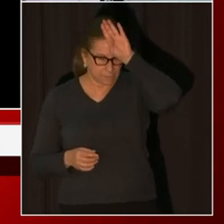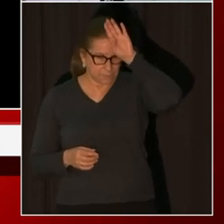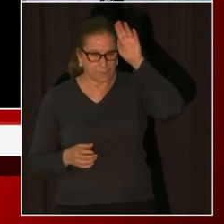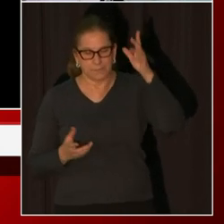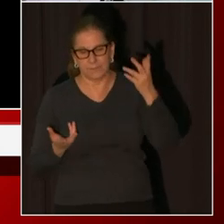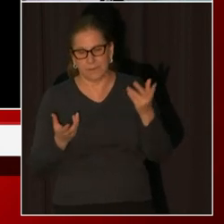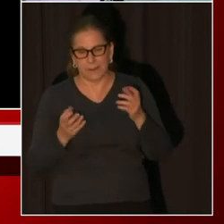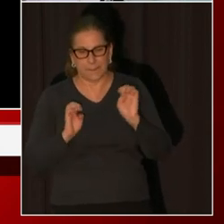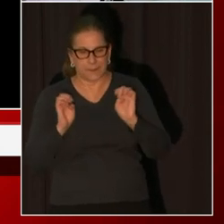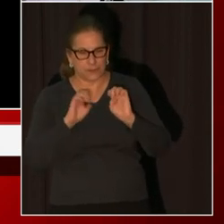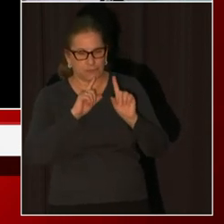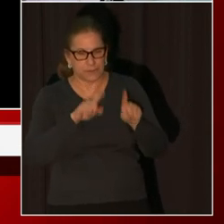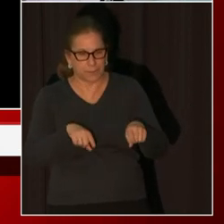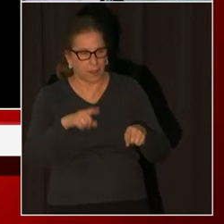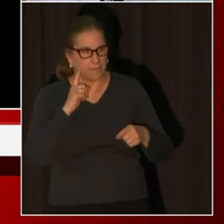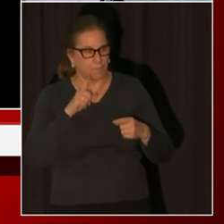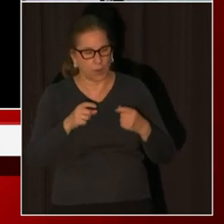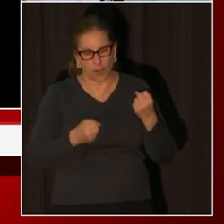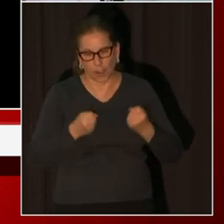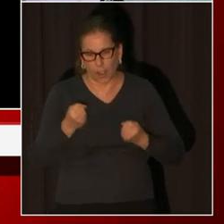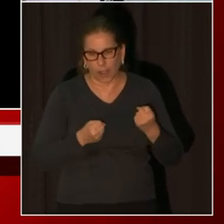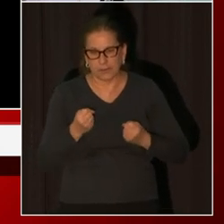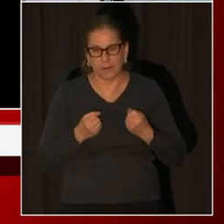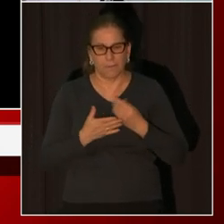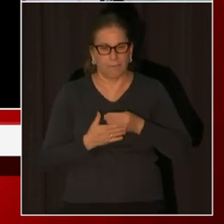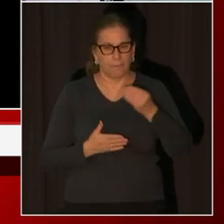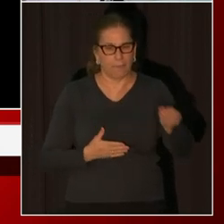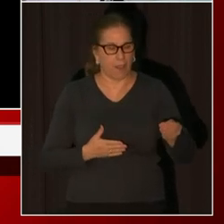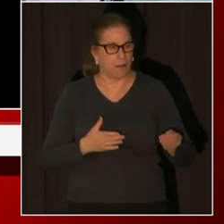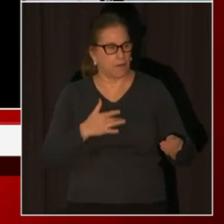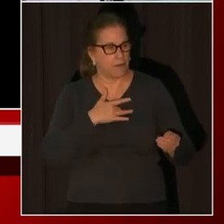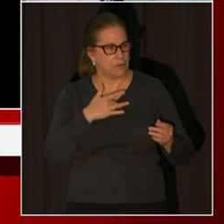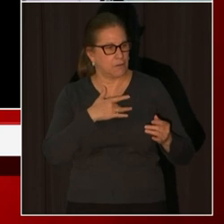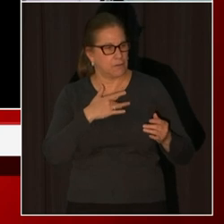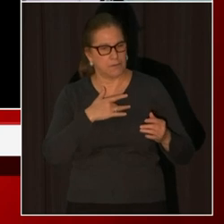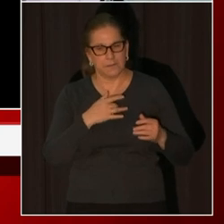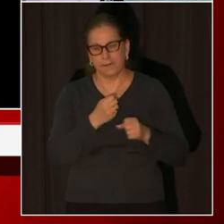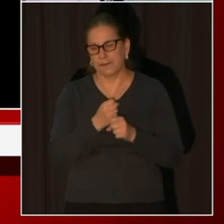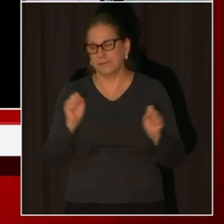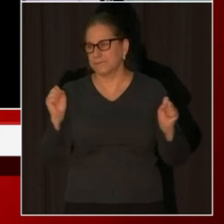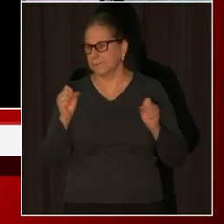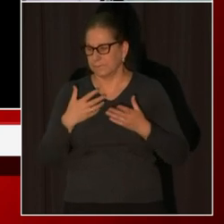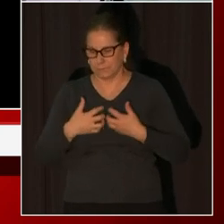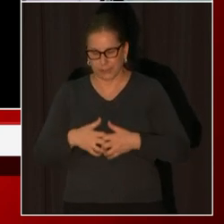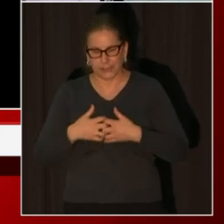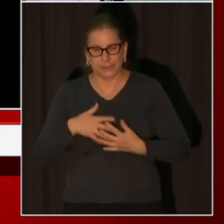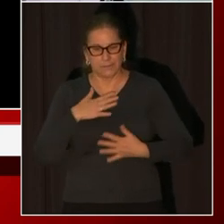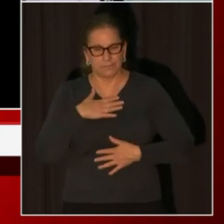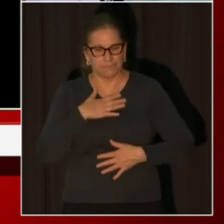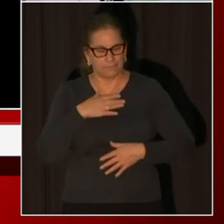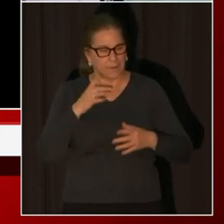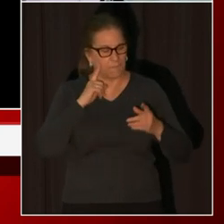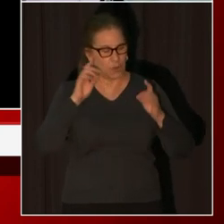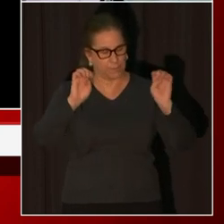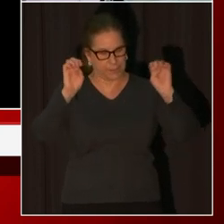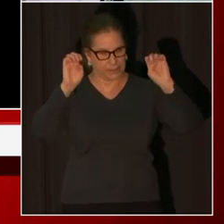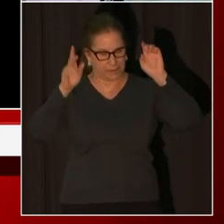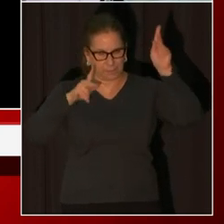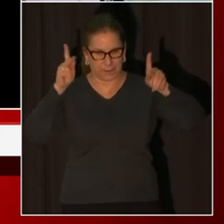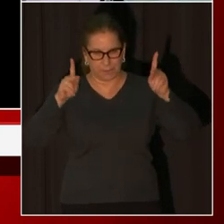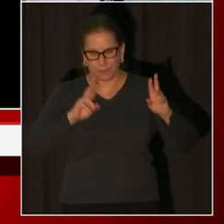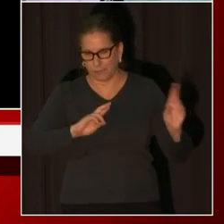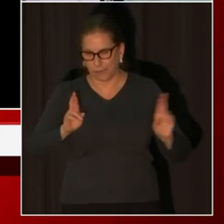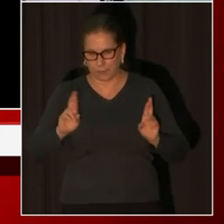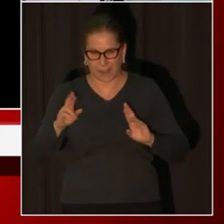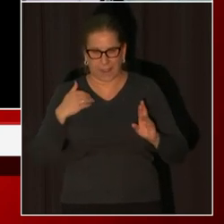million to buy cardiac life-saving equipment for EMS personnel, $2 million to continue to add